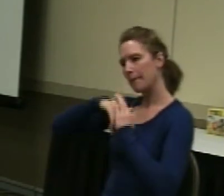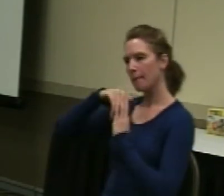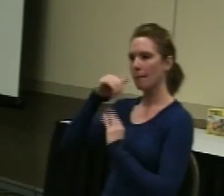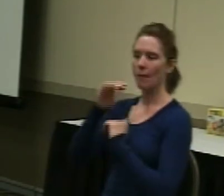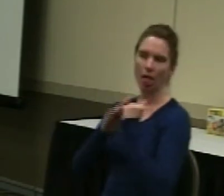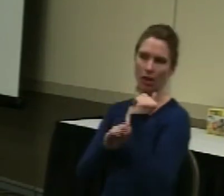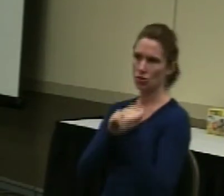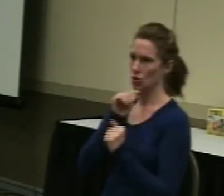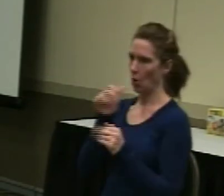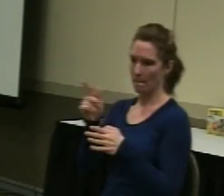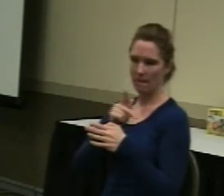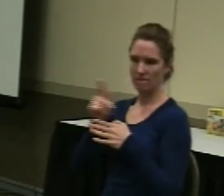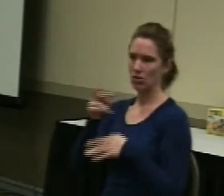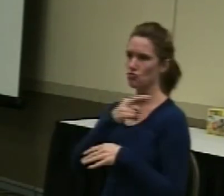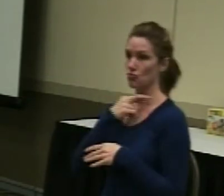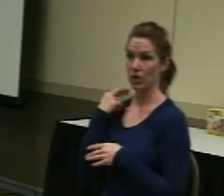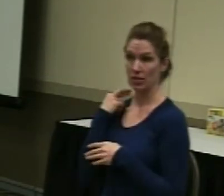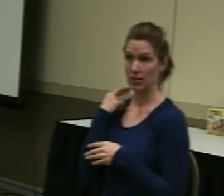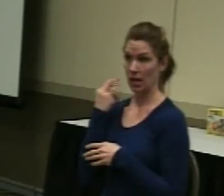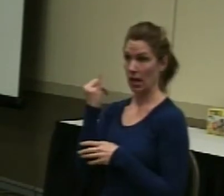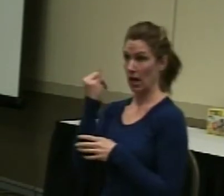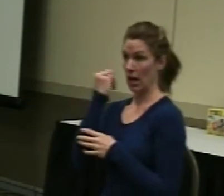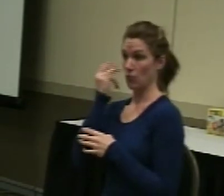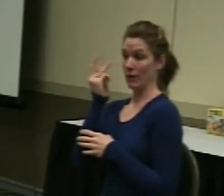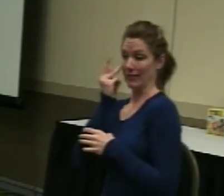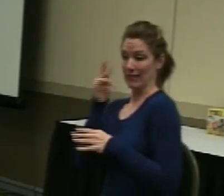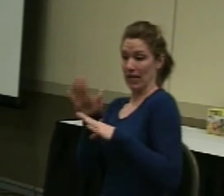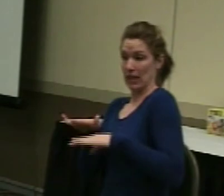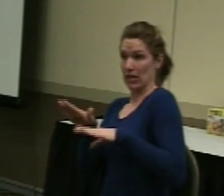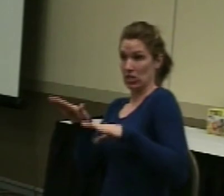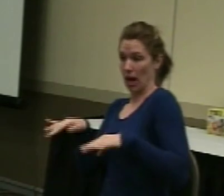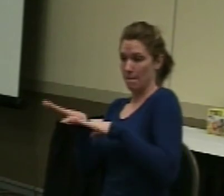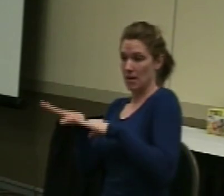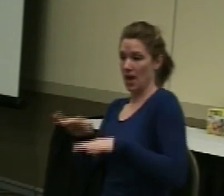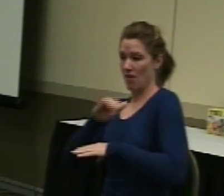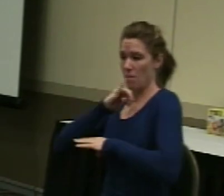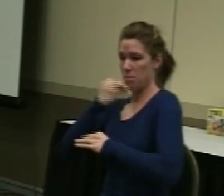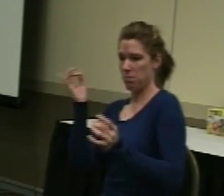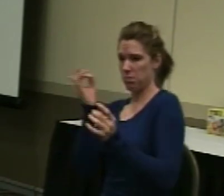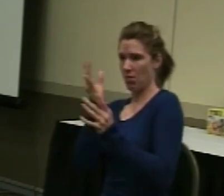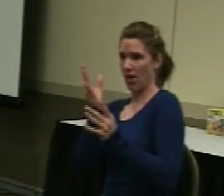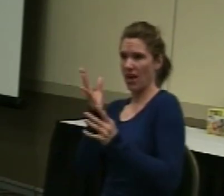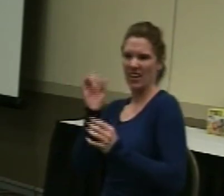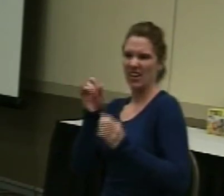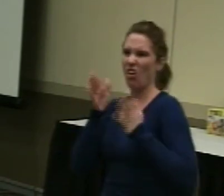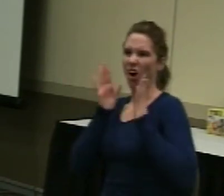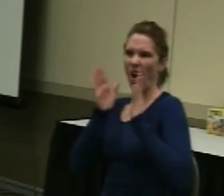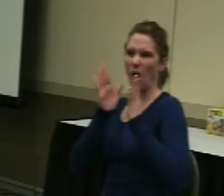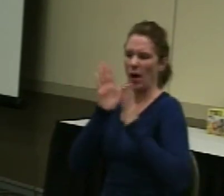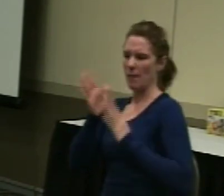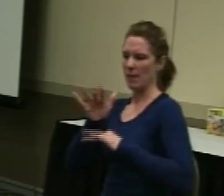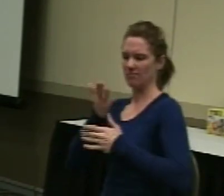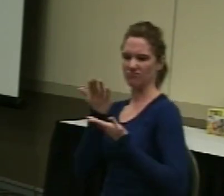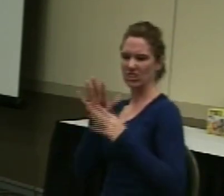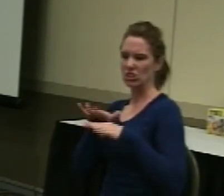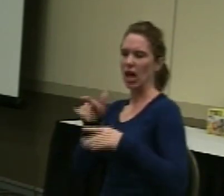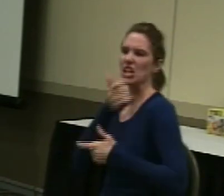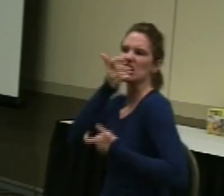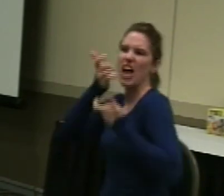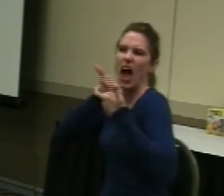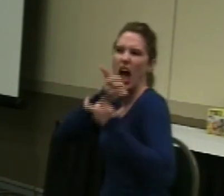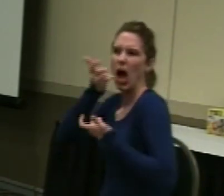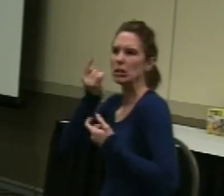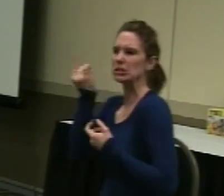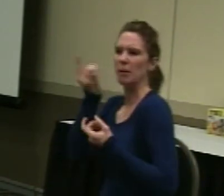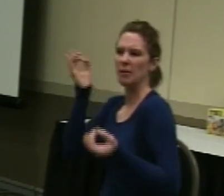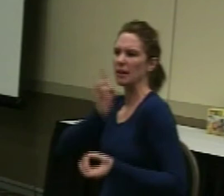a professional risk. If we just see this child misbehave in the hall, and she maybe yelled or